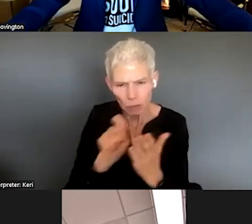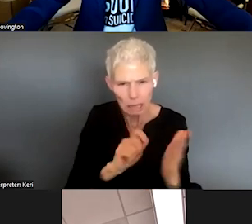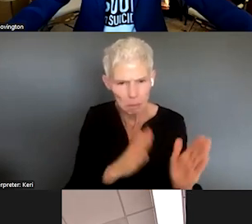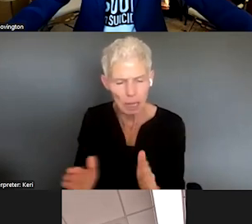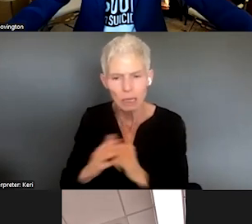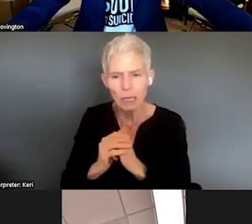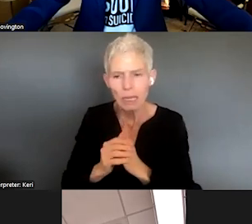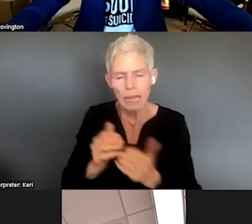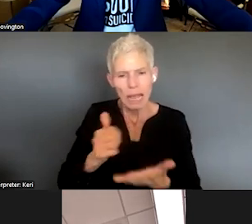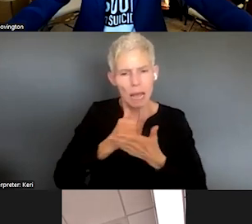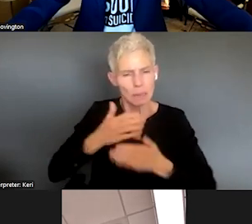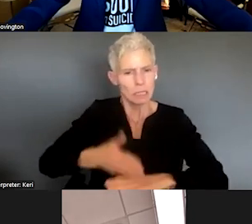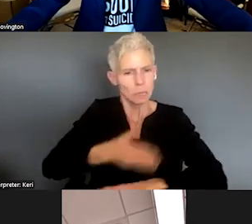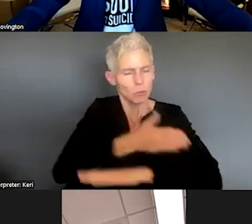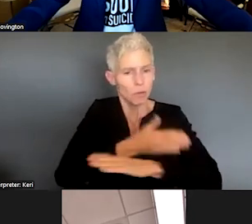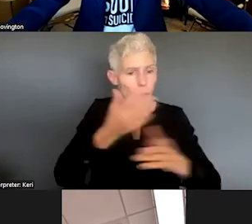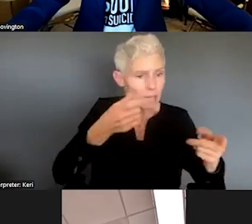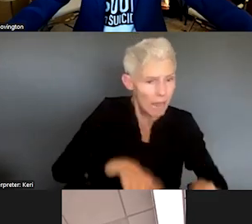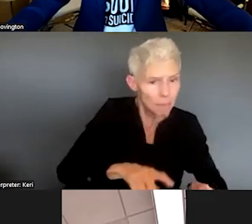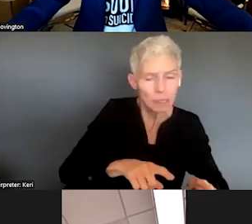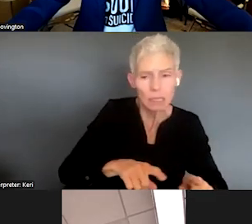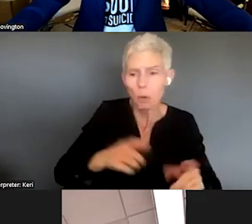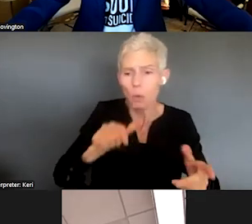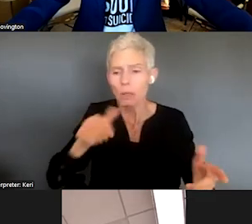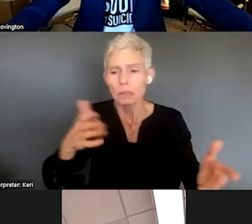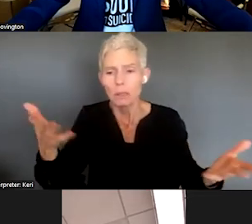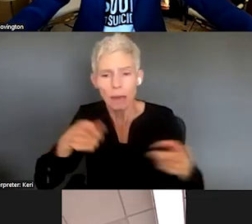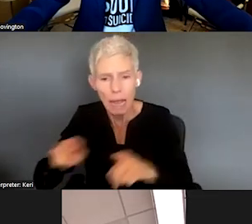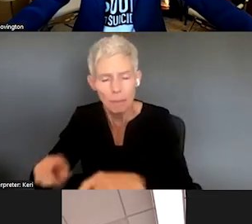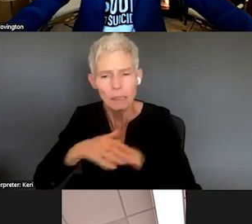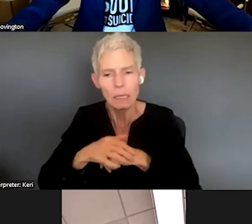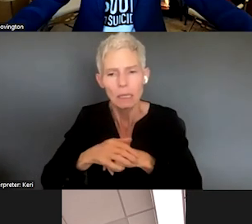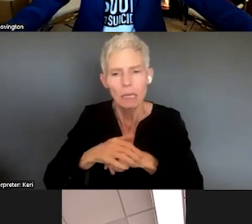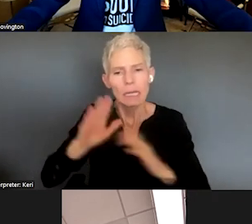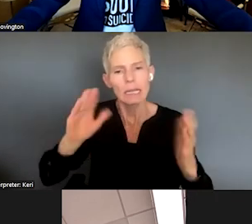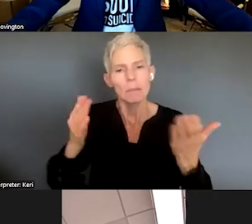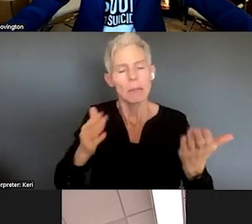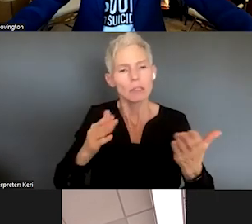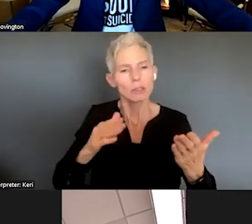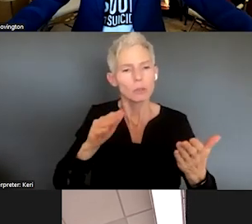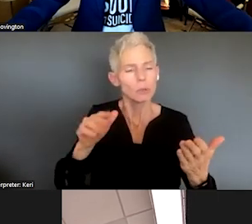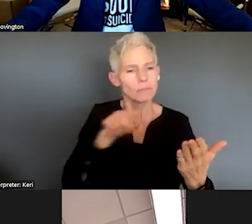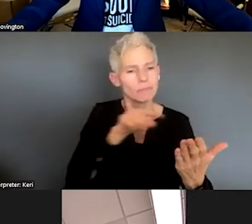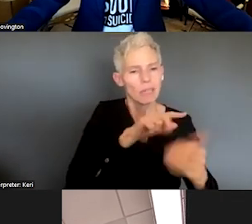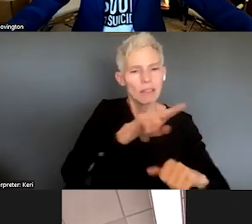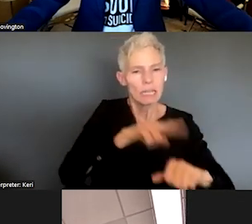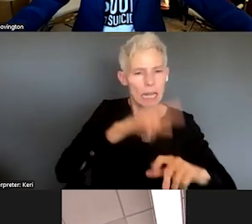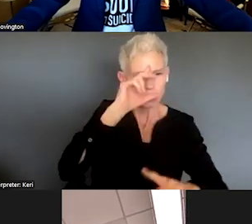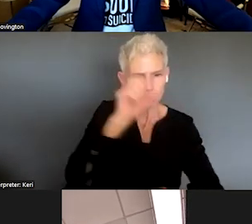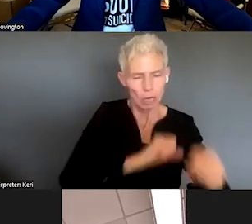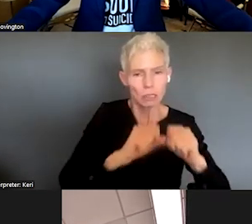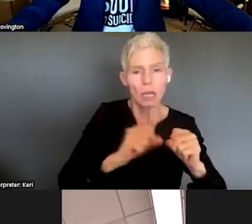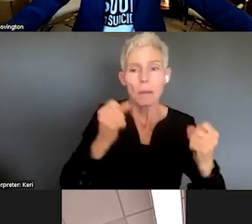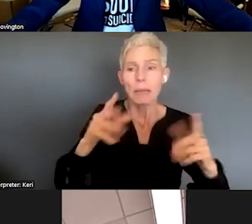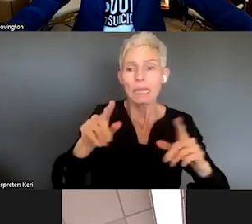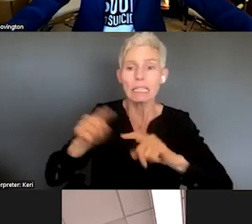and what's happening and what's not happening compared to past iterations of the national strategy. And this is something that multiple nations